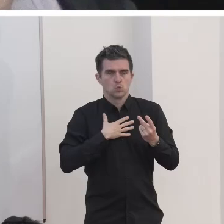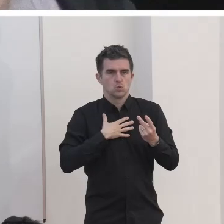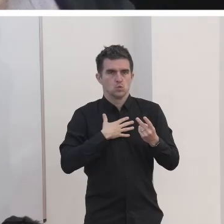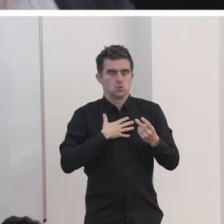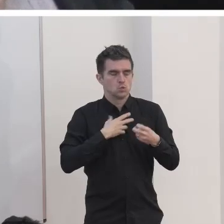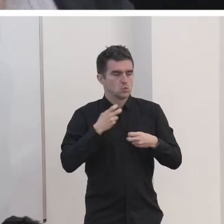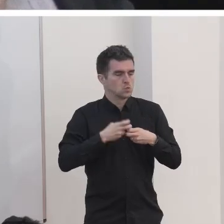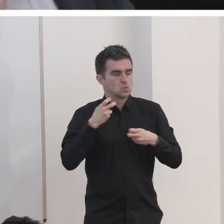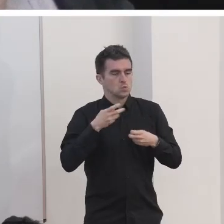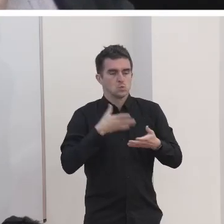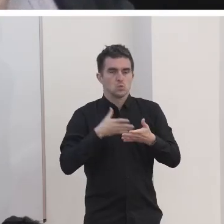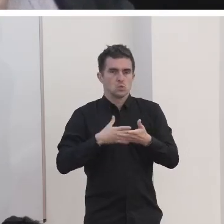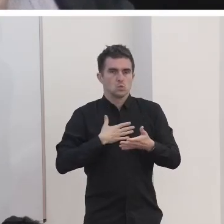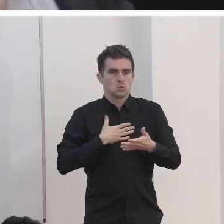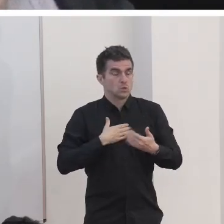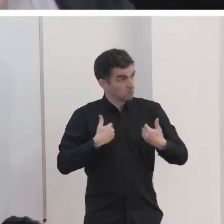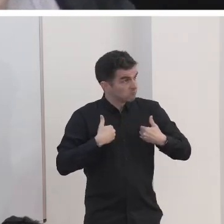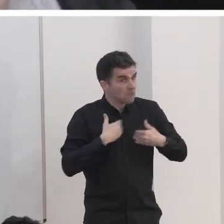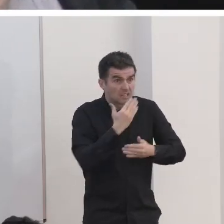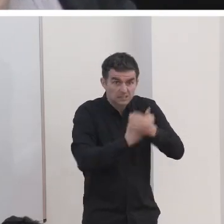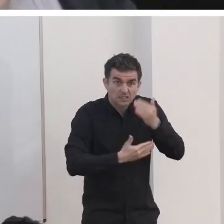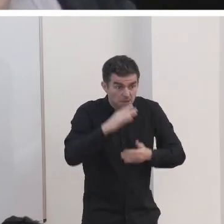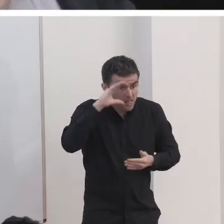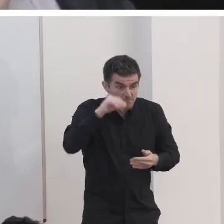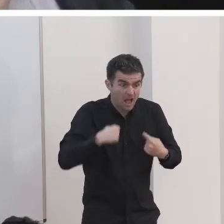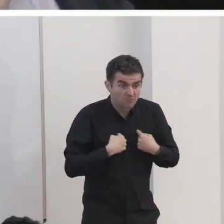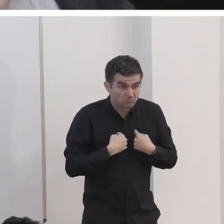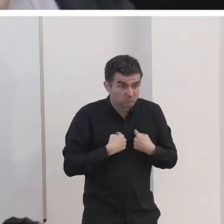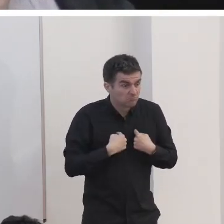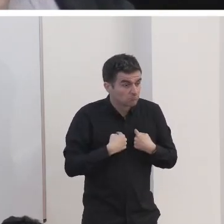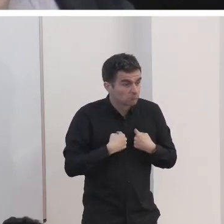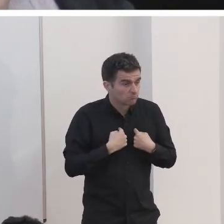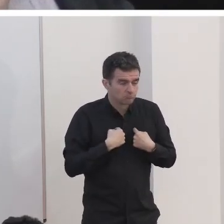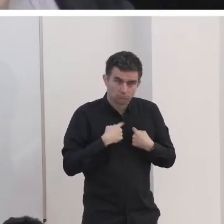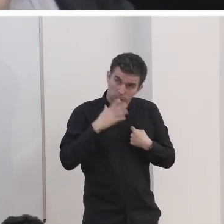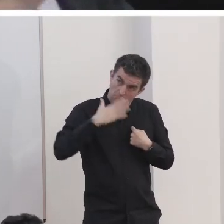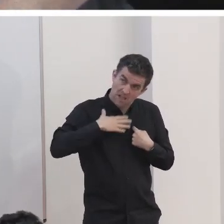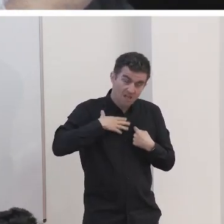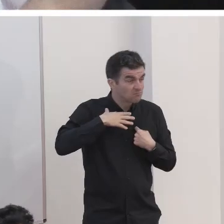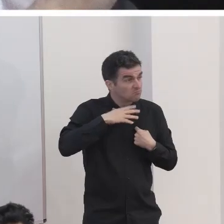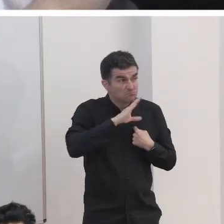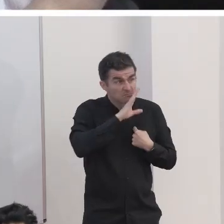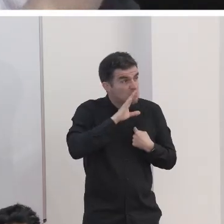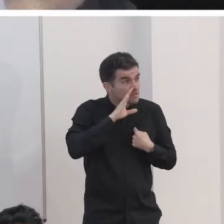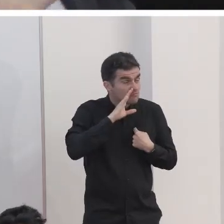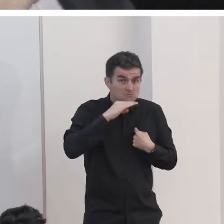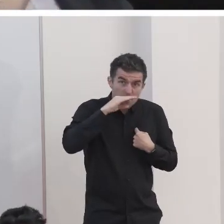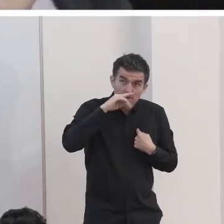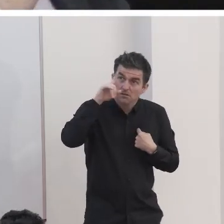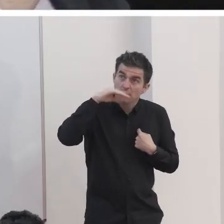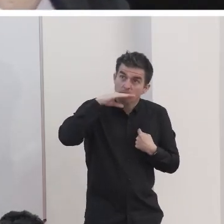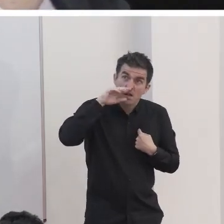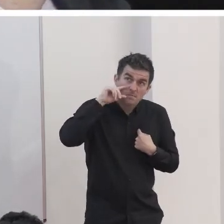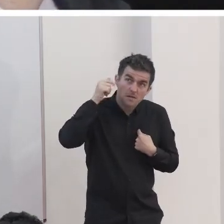impacted her, I would say, for that actions to be taken. Because I recall, if you have a disabled